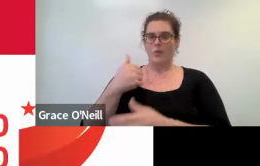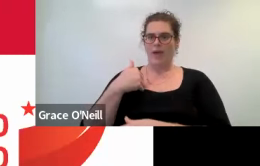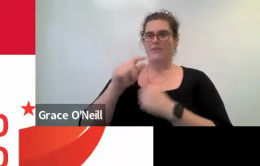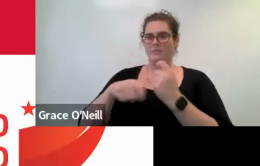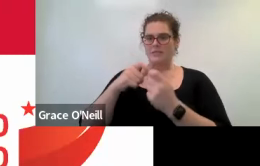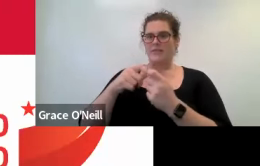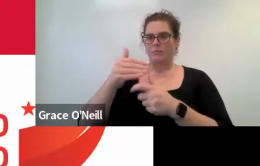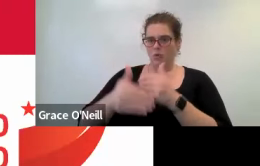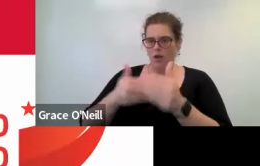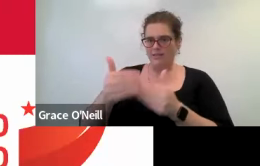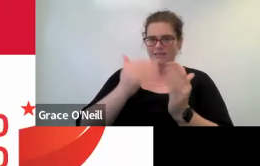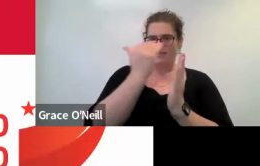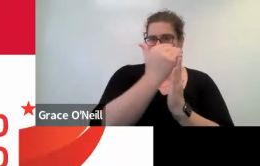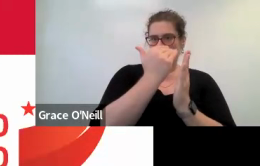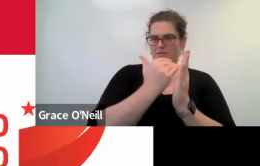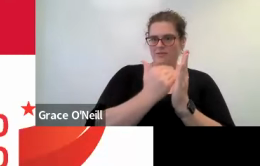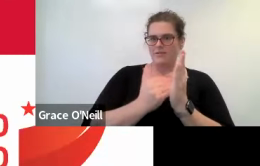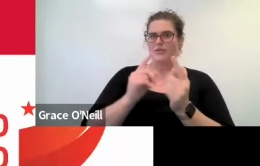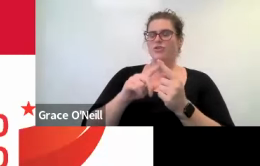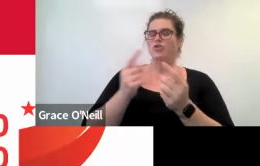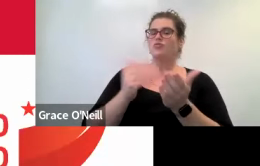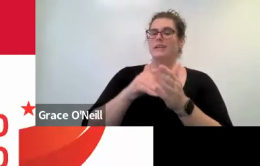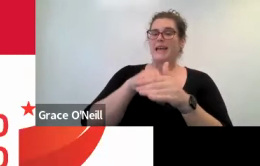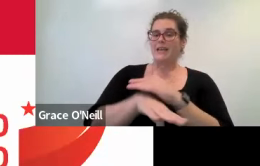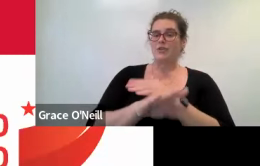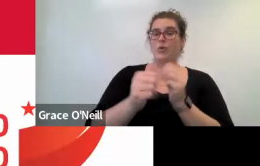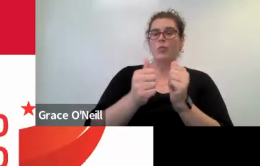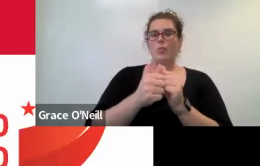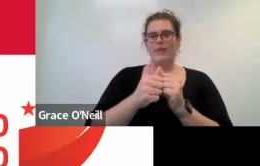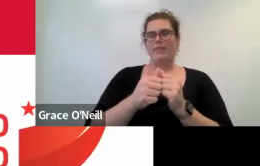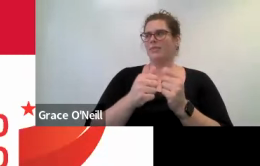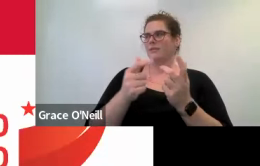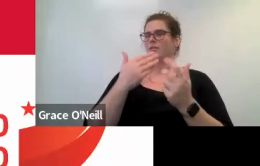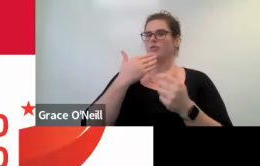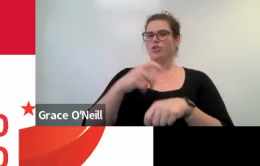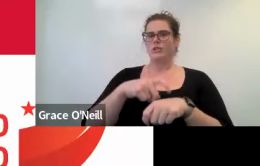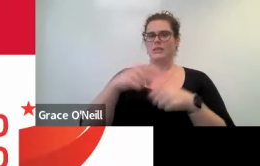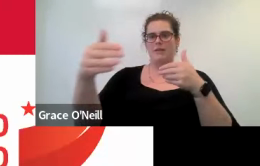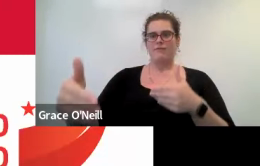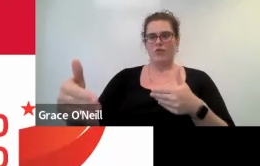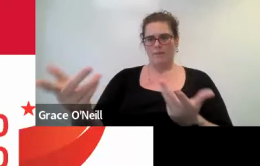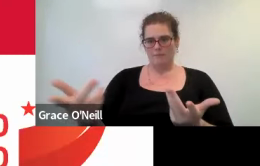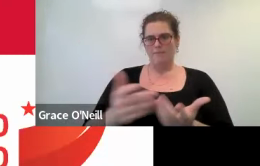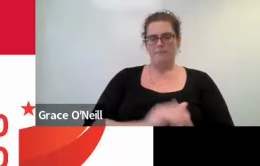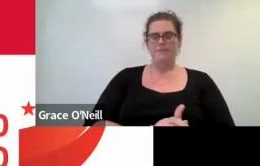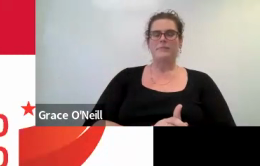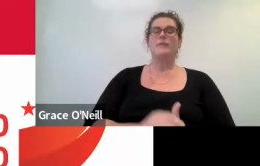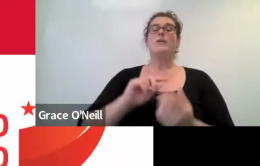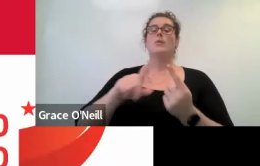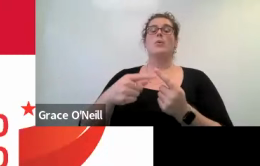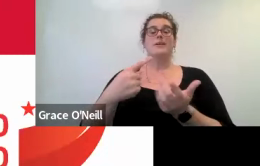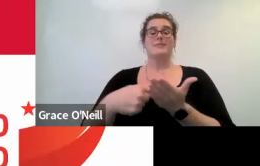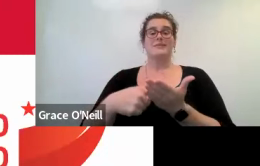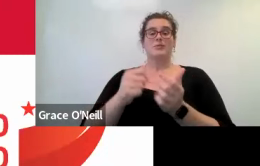to reintroduce services with meaningful timeframes. And when we discussed this with the vendor, this was